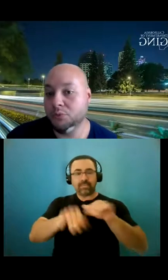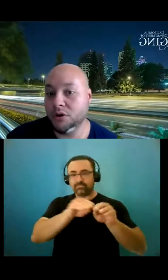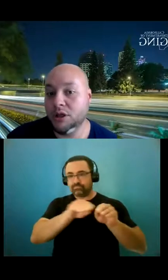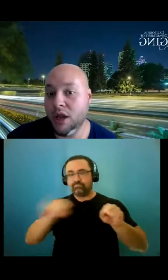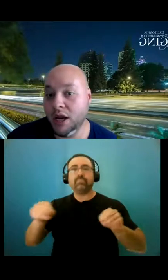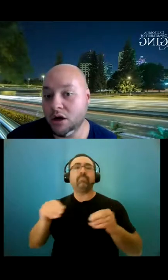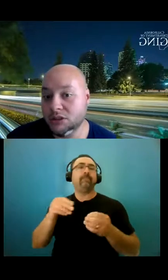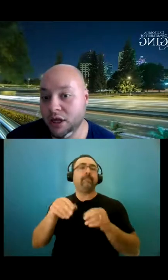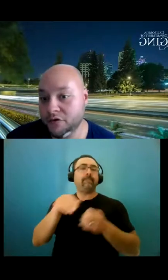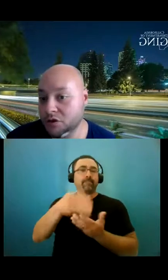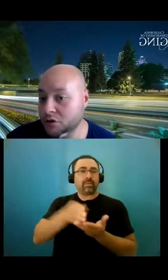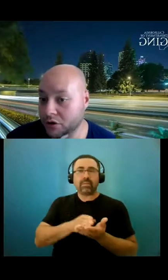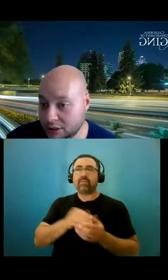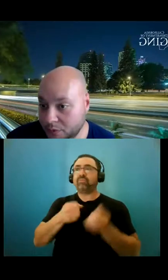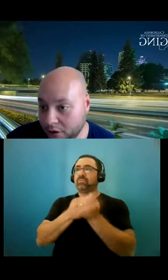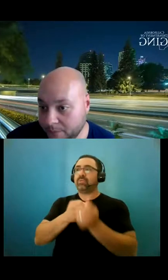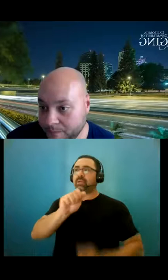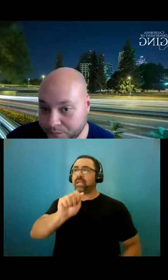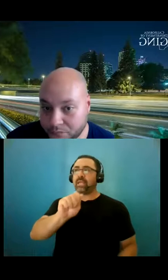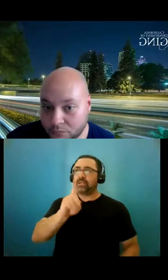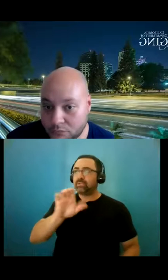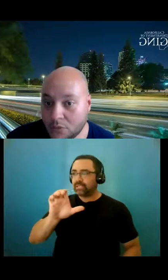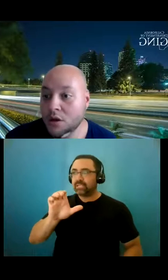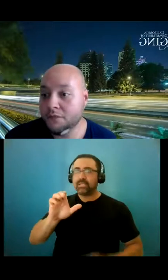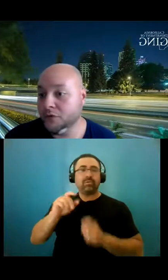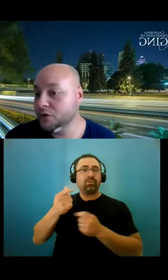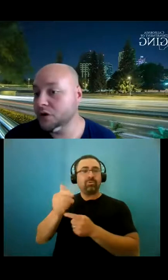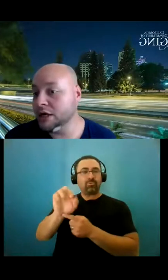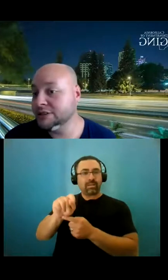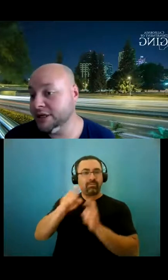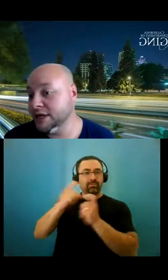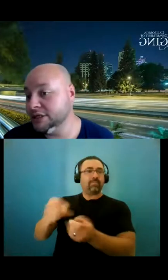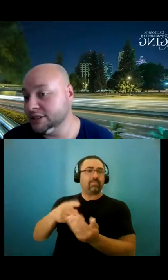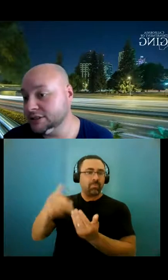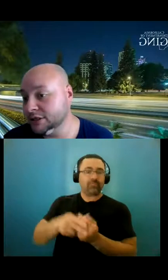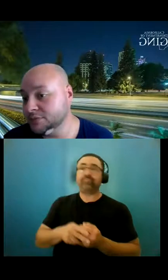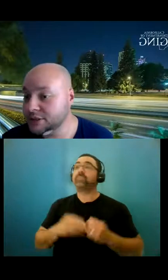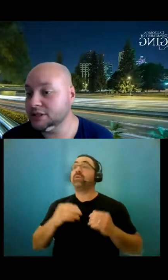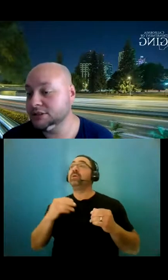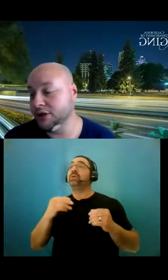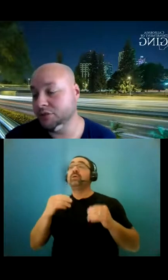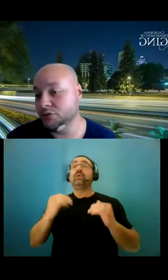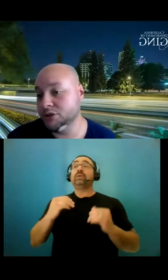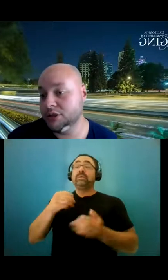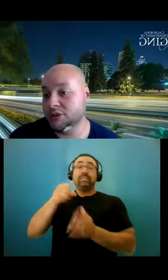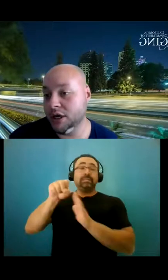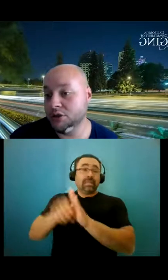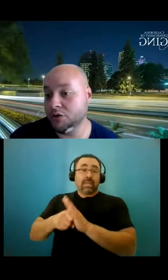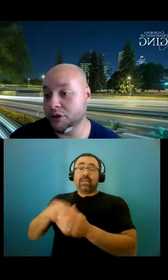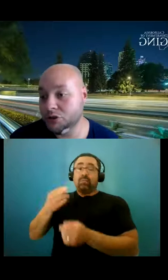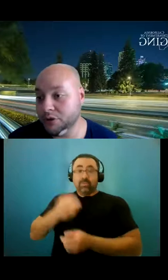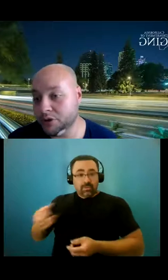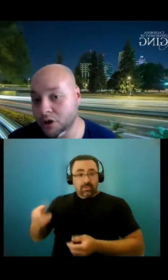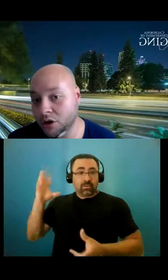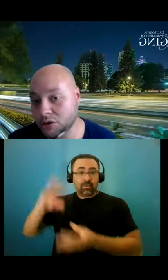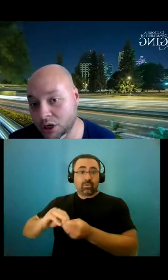to support the ADRC Infrastructure Grants Program. Further, CDA did get some state resources